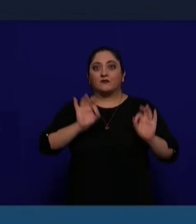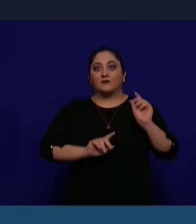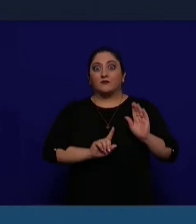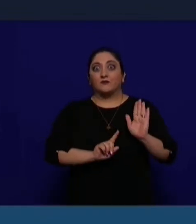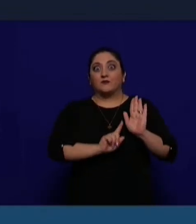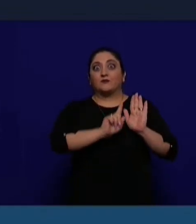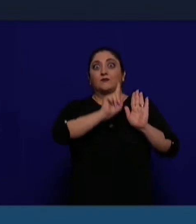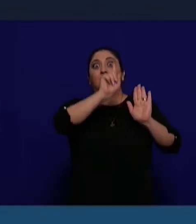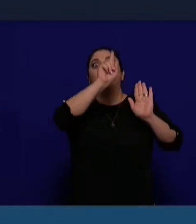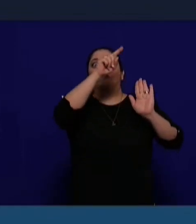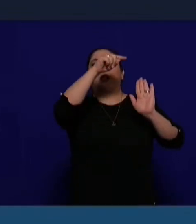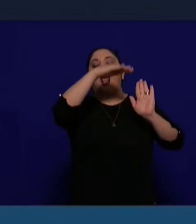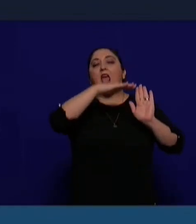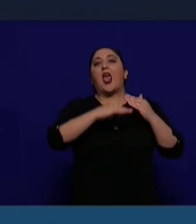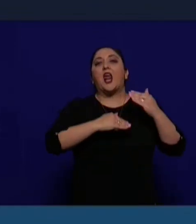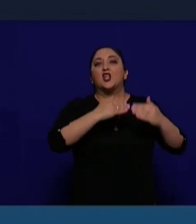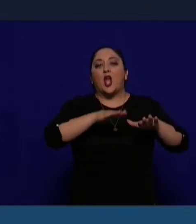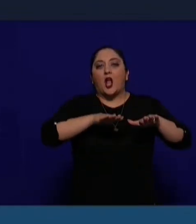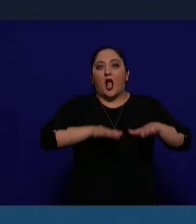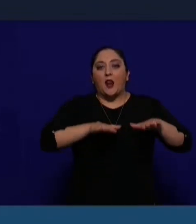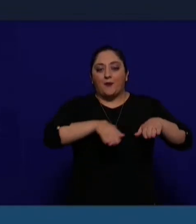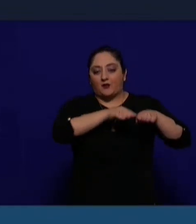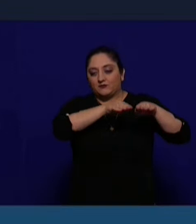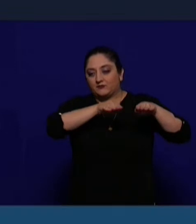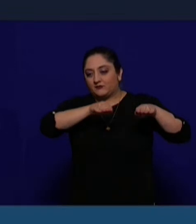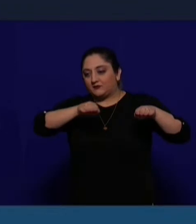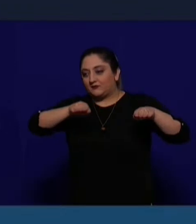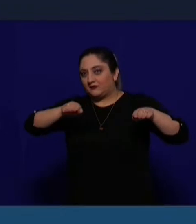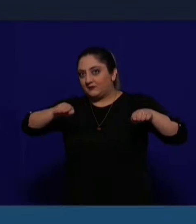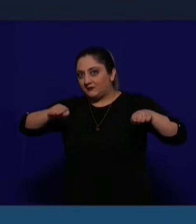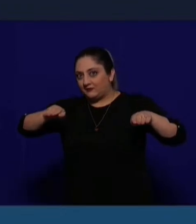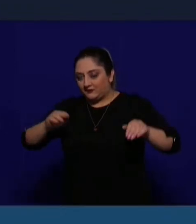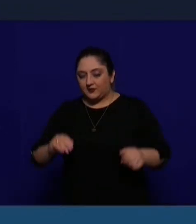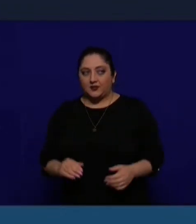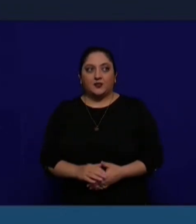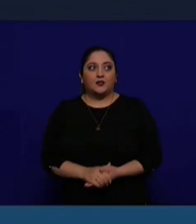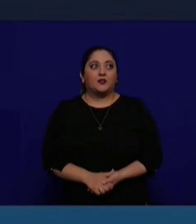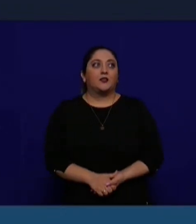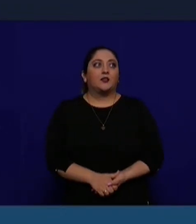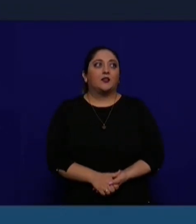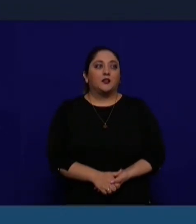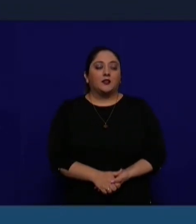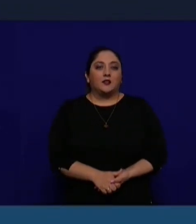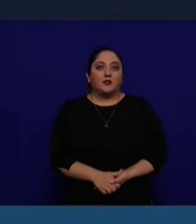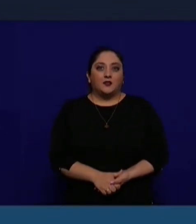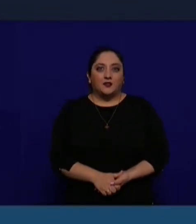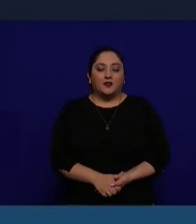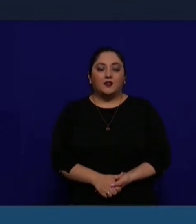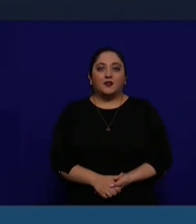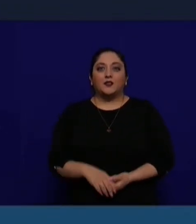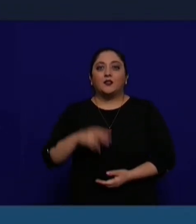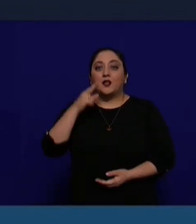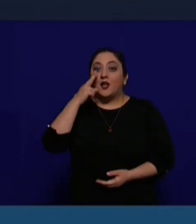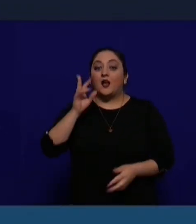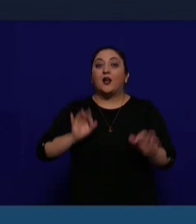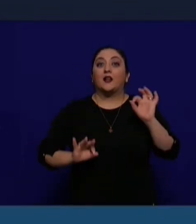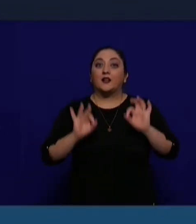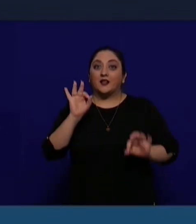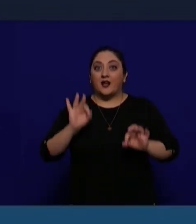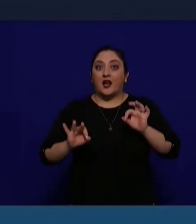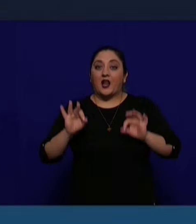tmur lejn plato għaliex in-numru ta' każijiet issa qiegħed jonqos. U dan huwa x'ġara